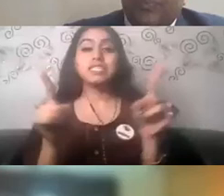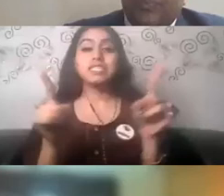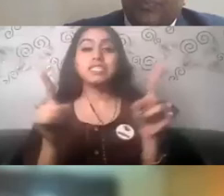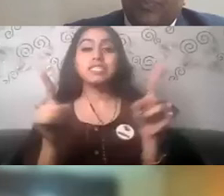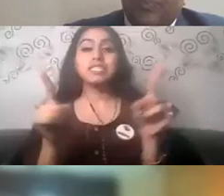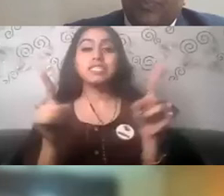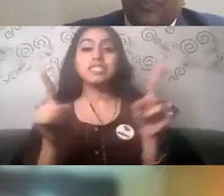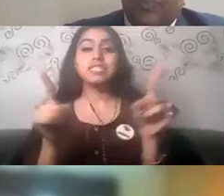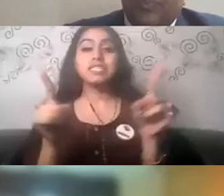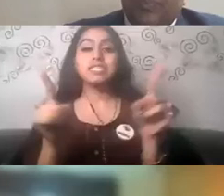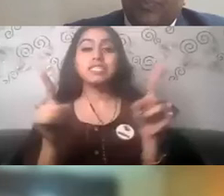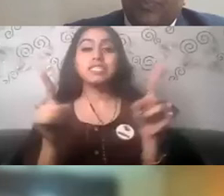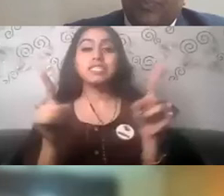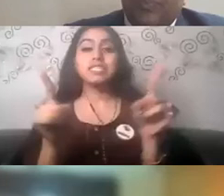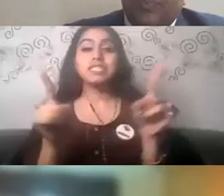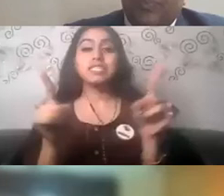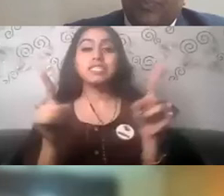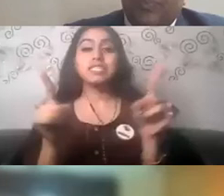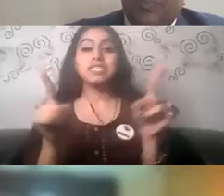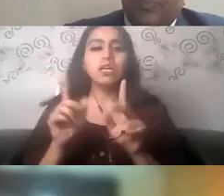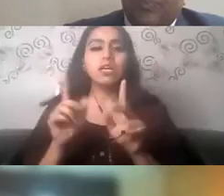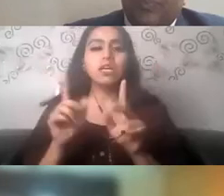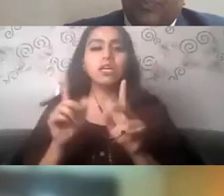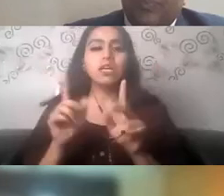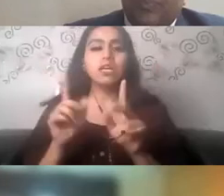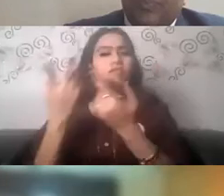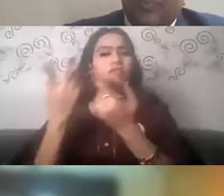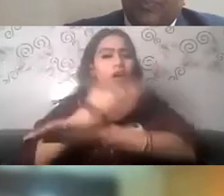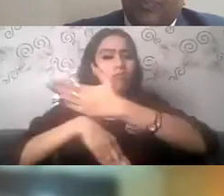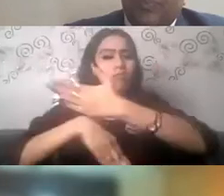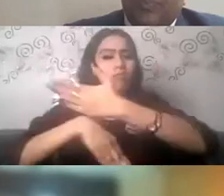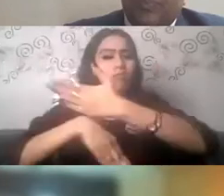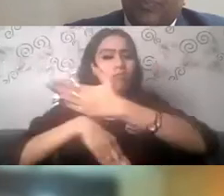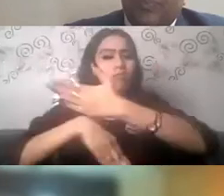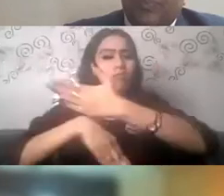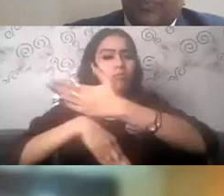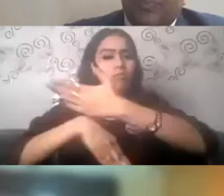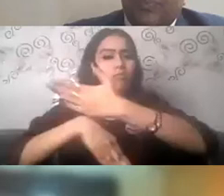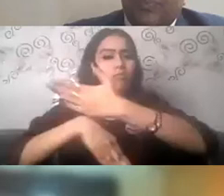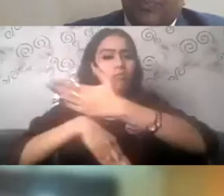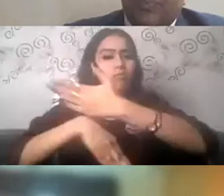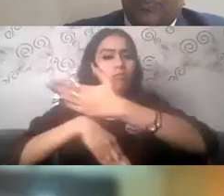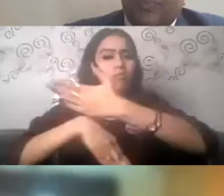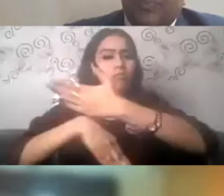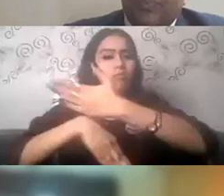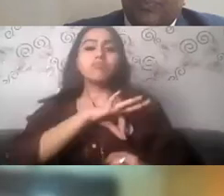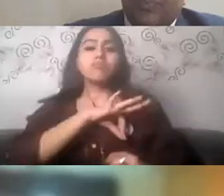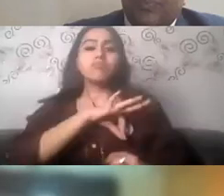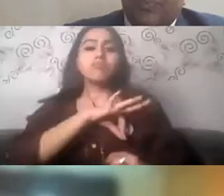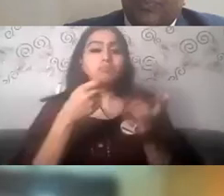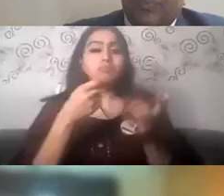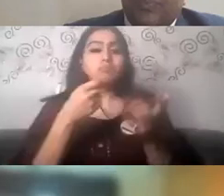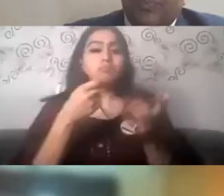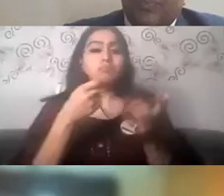jobs. Only when a differently able person gets a job and earns money, then he or she really